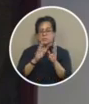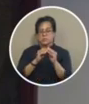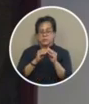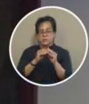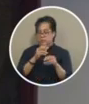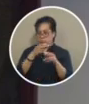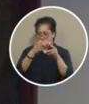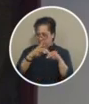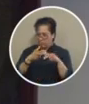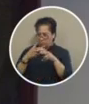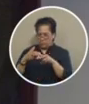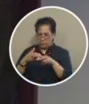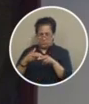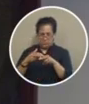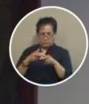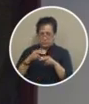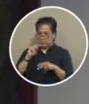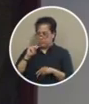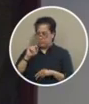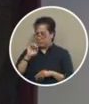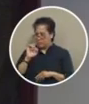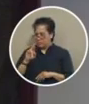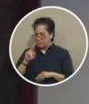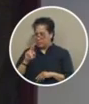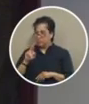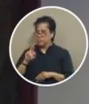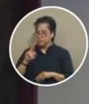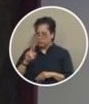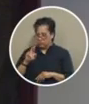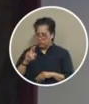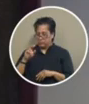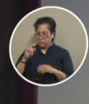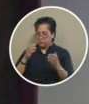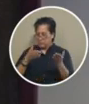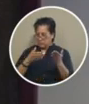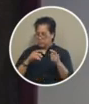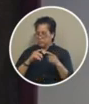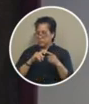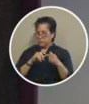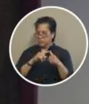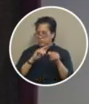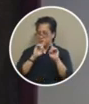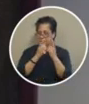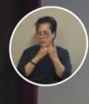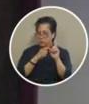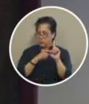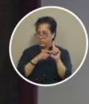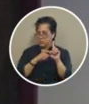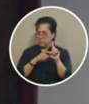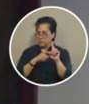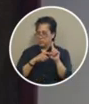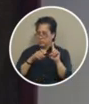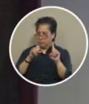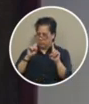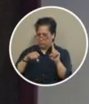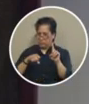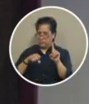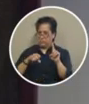roll call. Mayor Margot. Here. Mayor Pro Tem Schwartzbein.